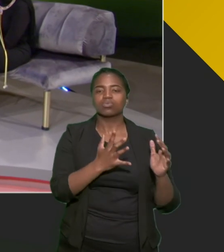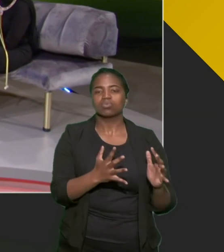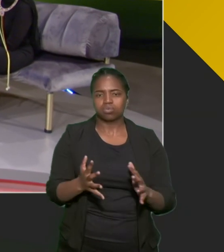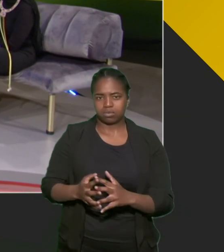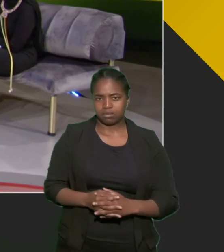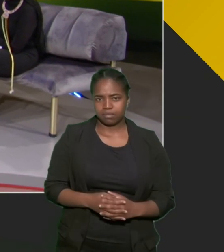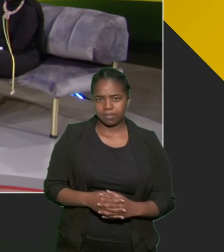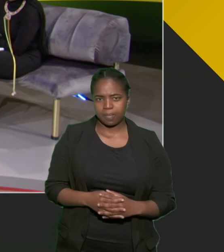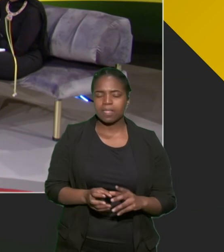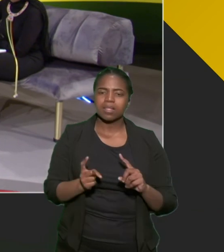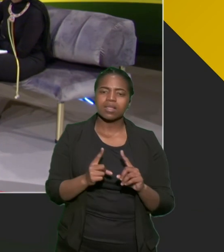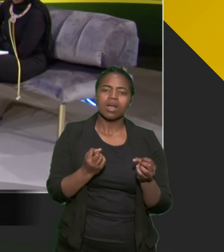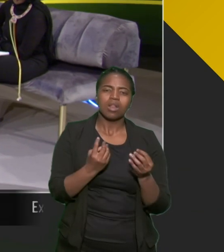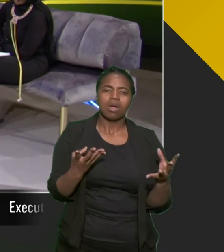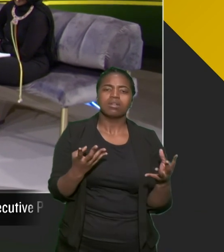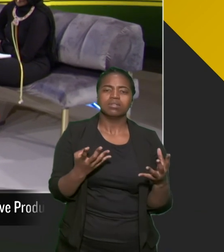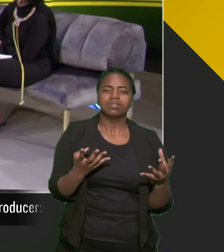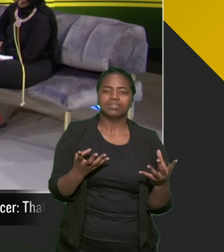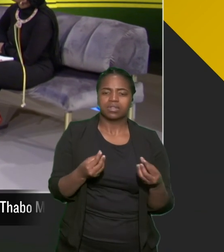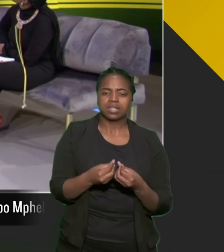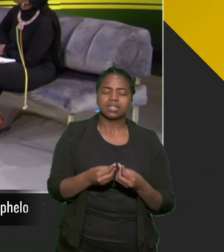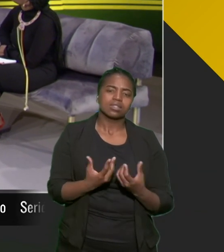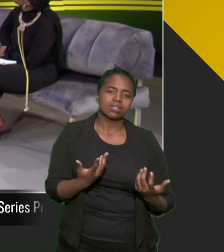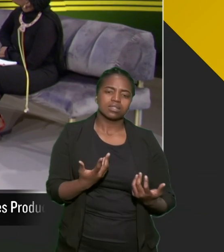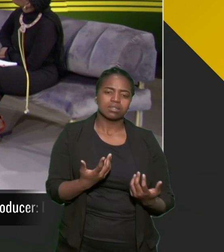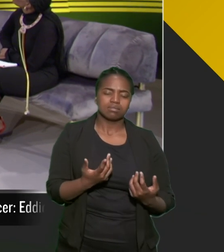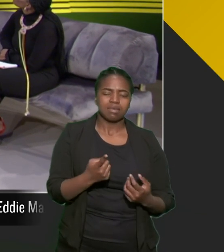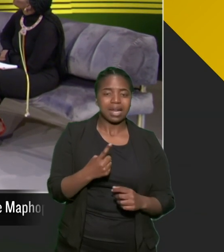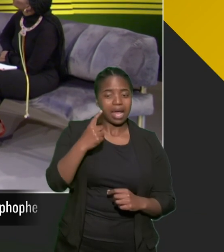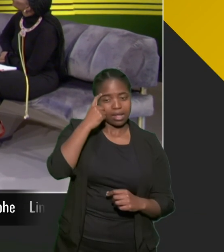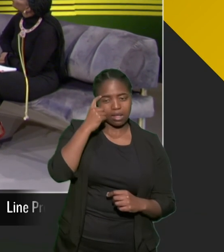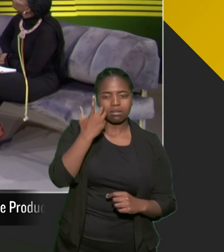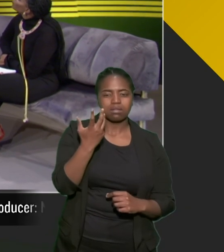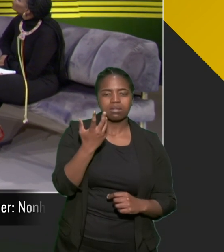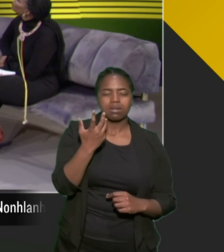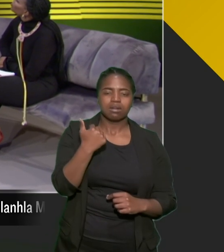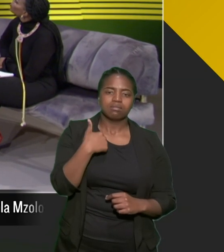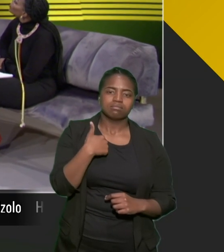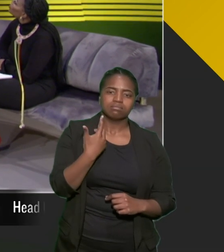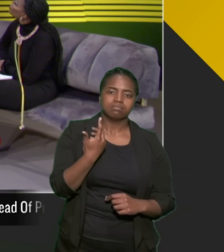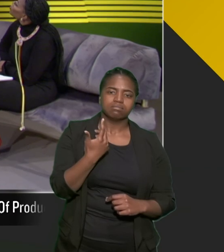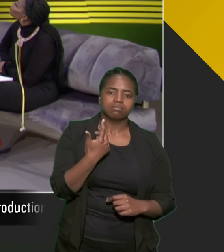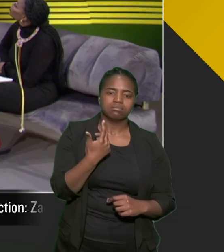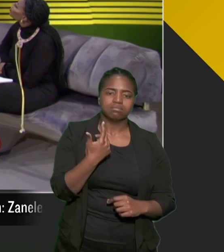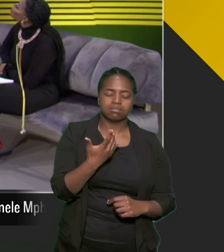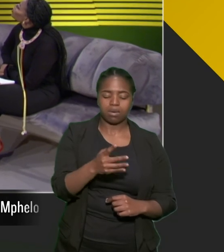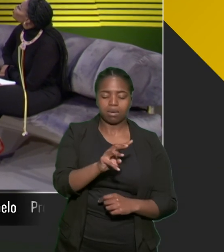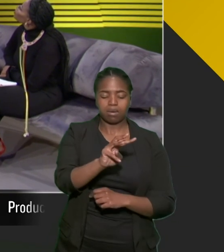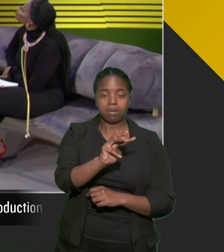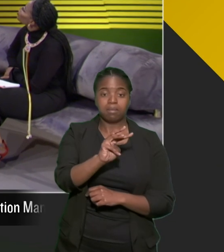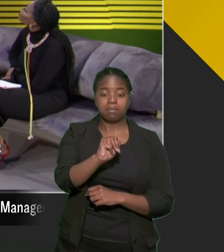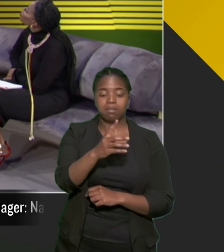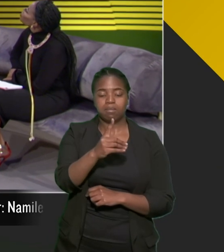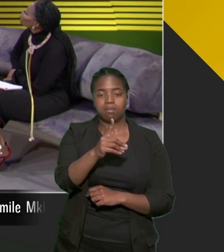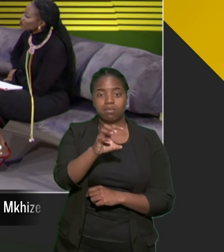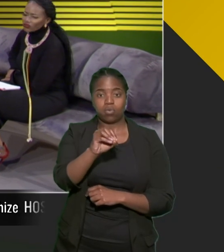So I think there are quite a lot of cases. On political scale, I think you look at the lack of Mbuyi Senenjozi, as much as he